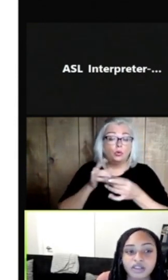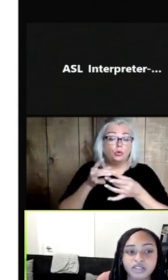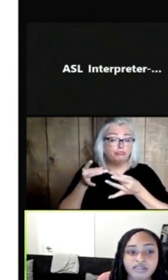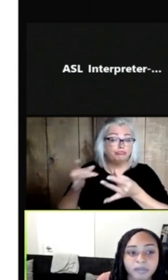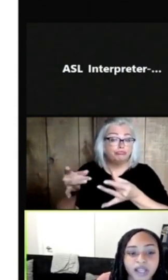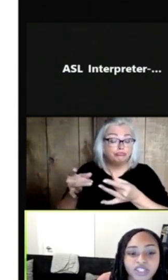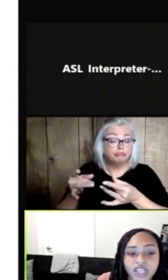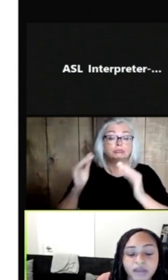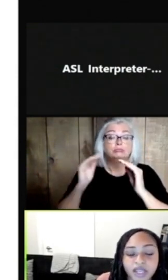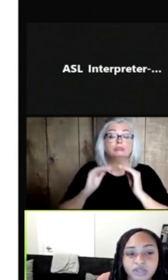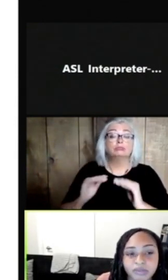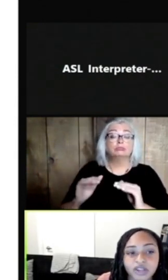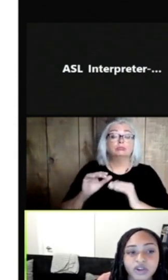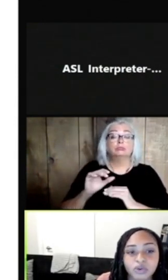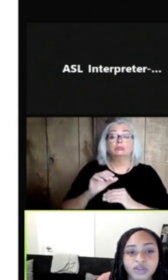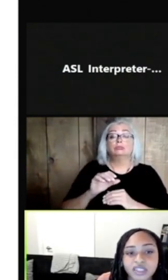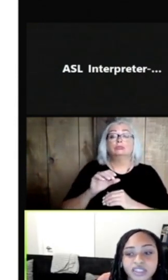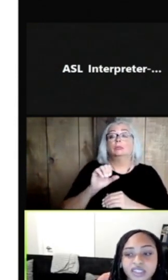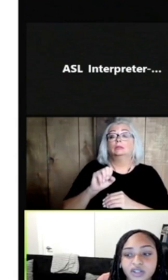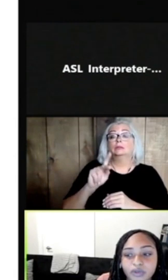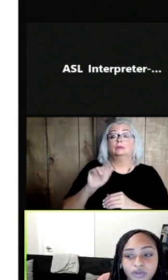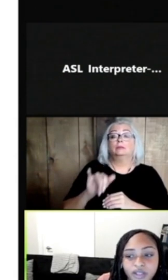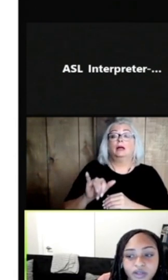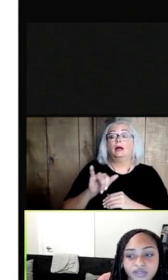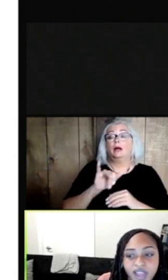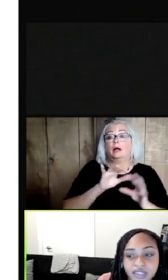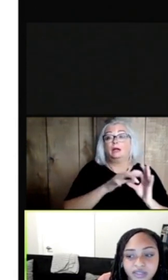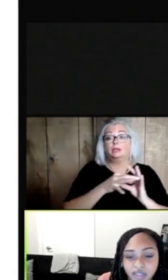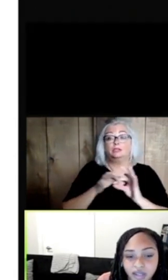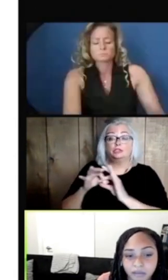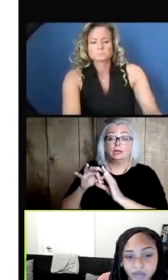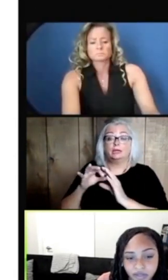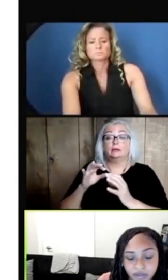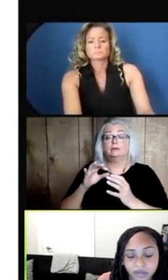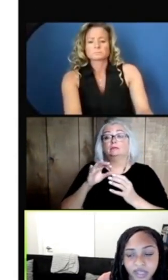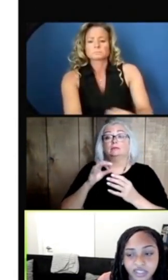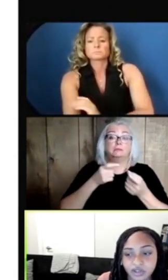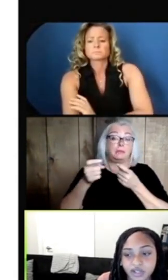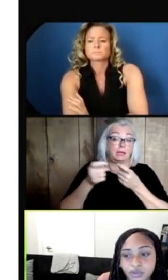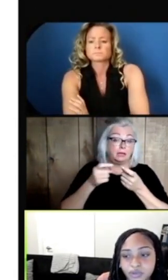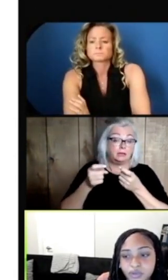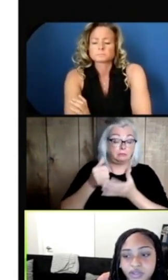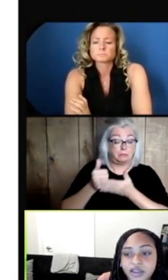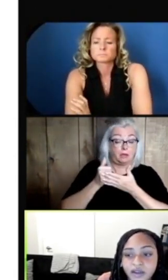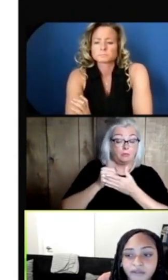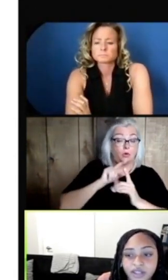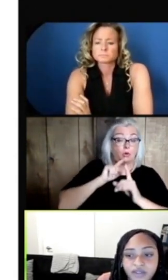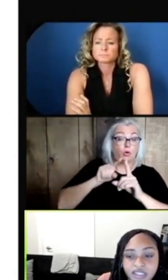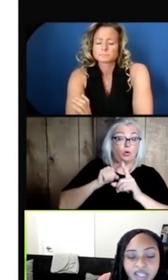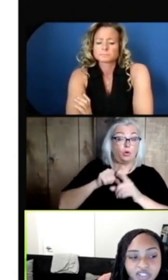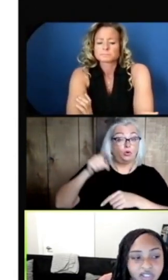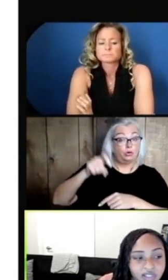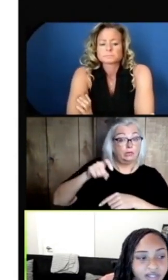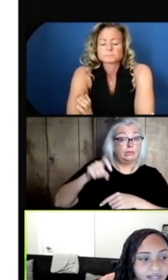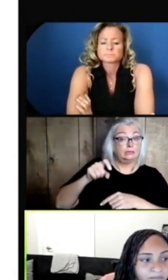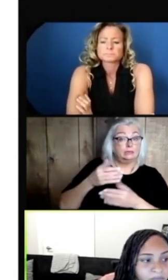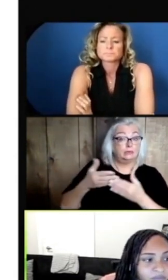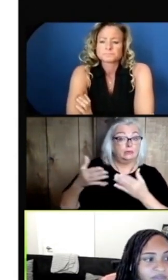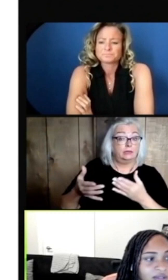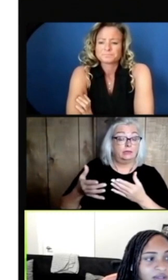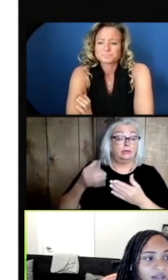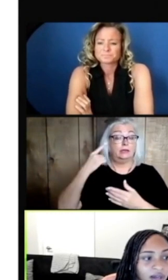And then we also have supply chain management who assist us in ordering the necessary tools for the vaccination